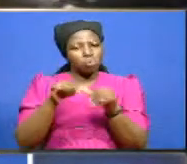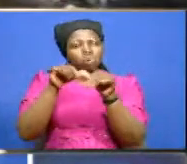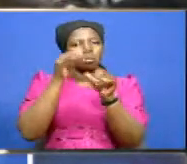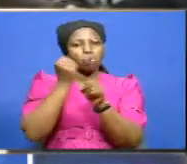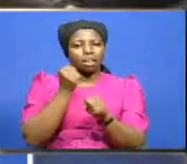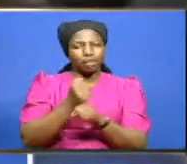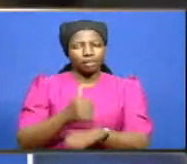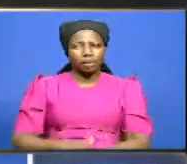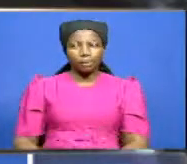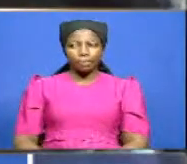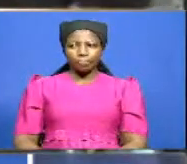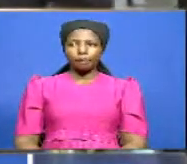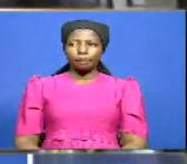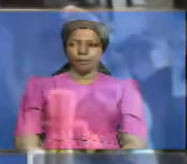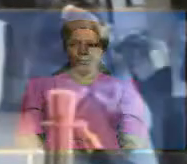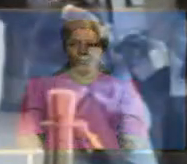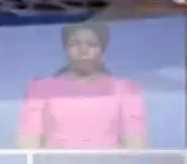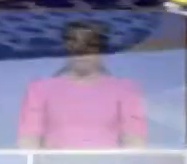Naoko, Channel 1 Business.